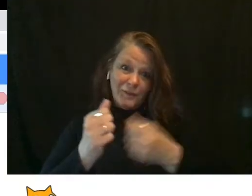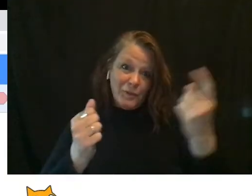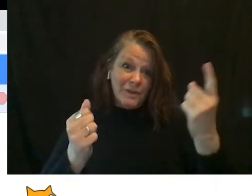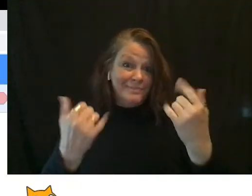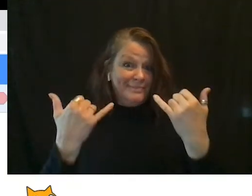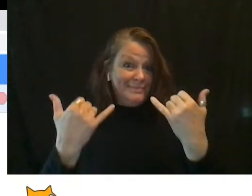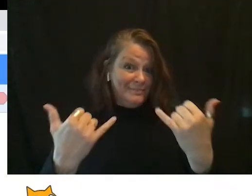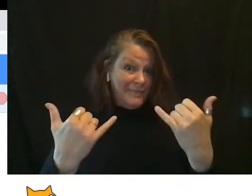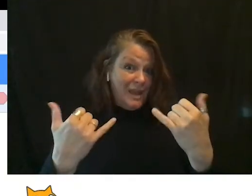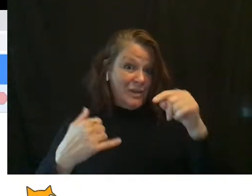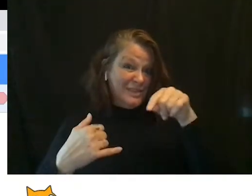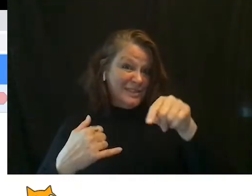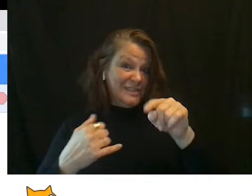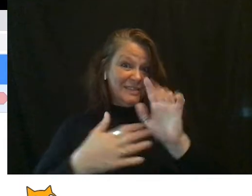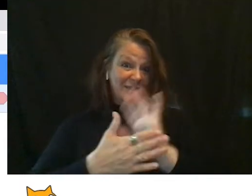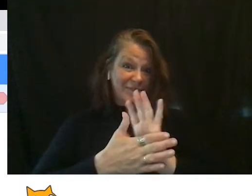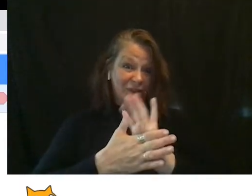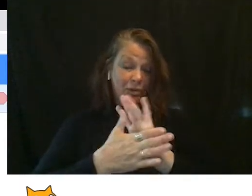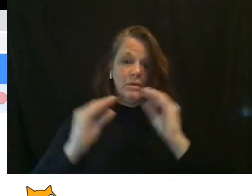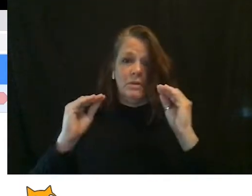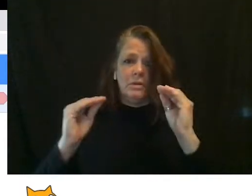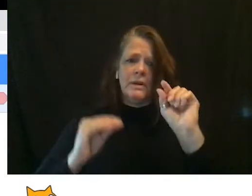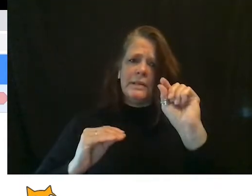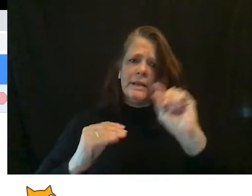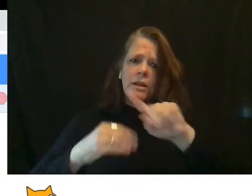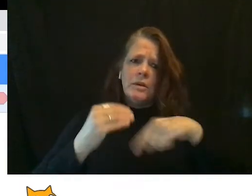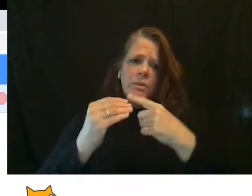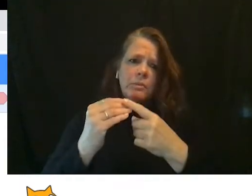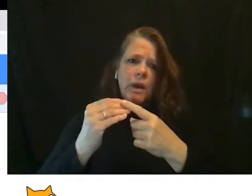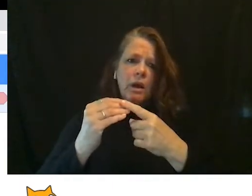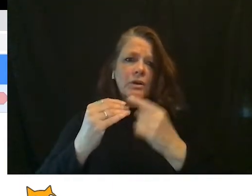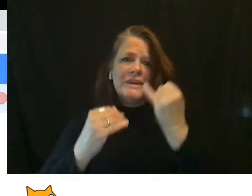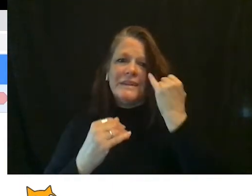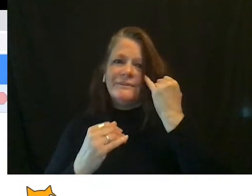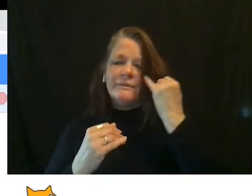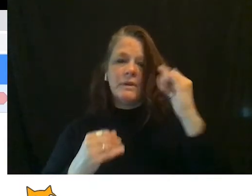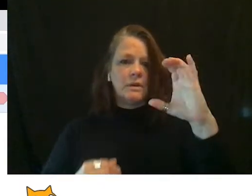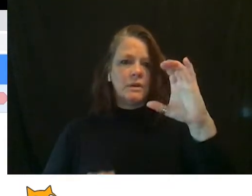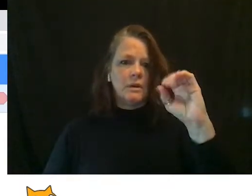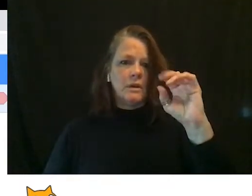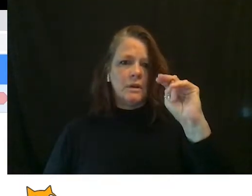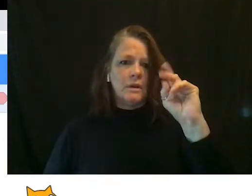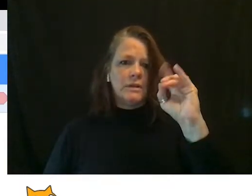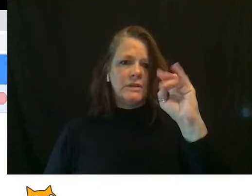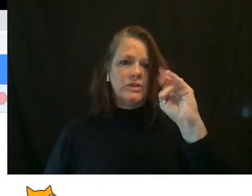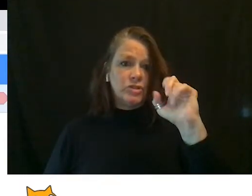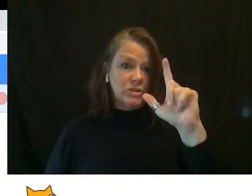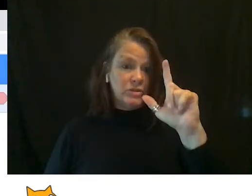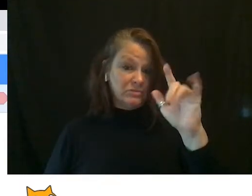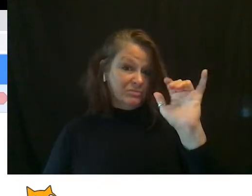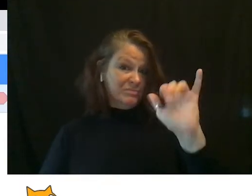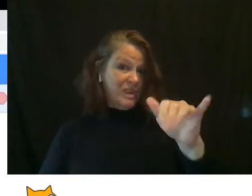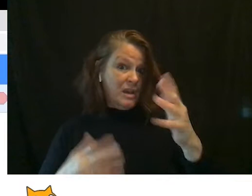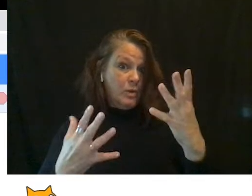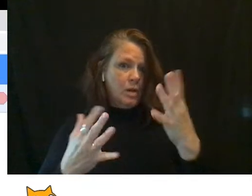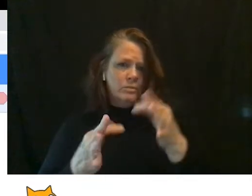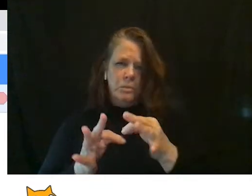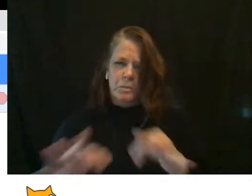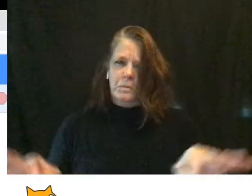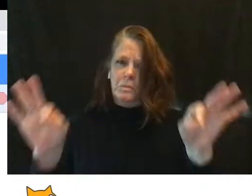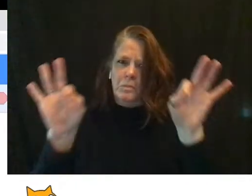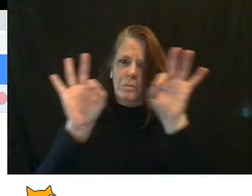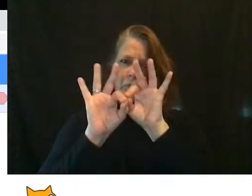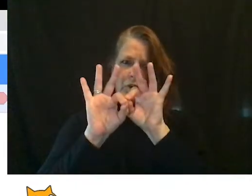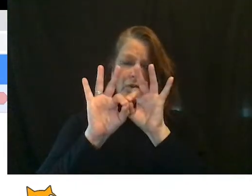Hey guys, so in this video, I'm going to be teaching you guys a little bit about conditionals. So conditionals are the super